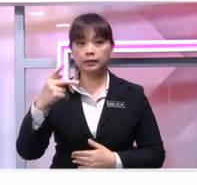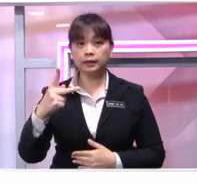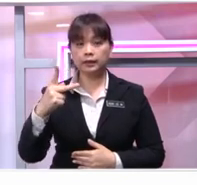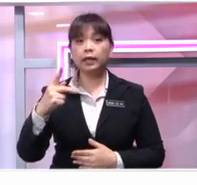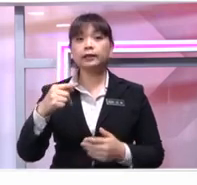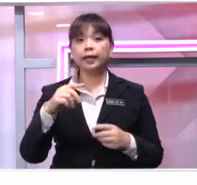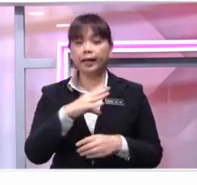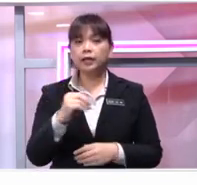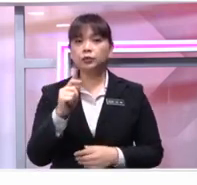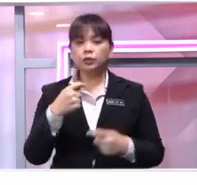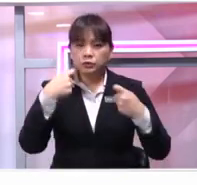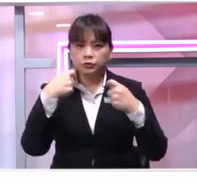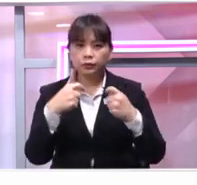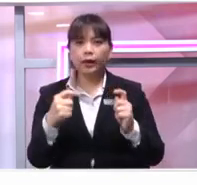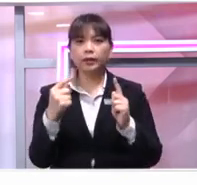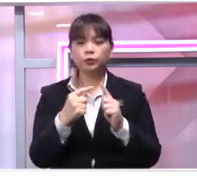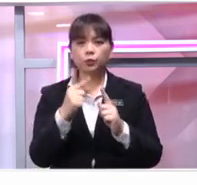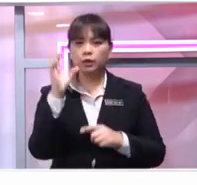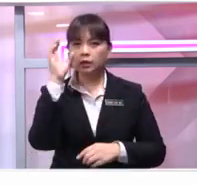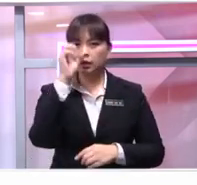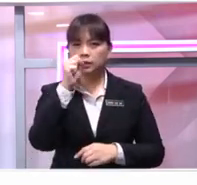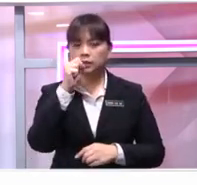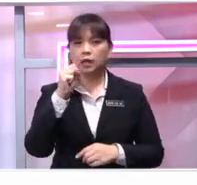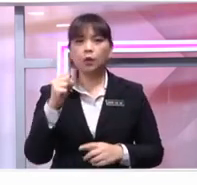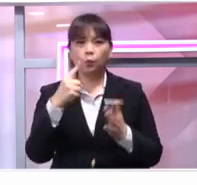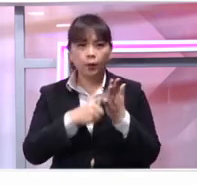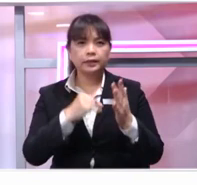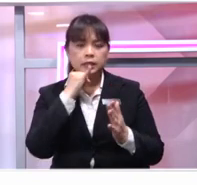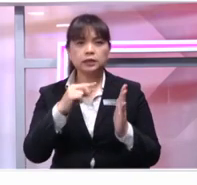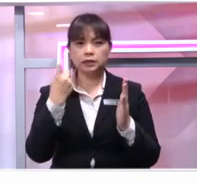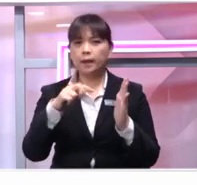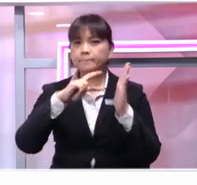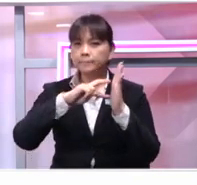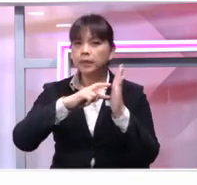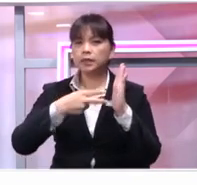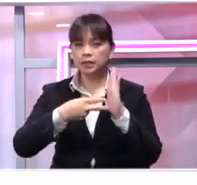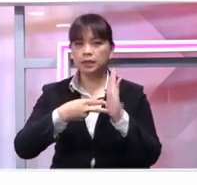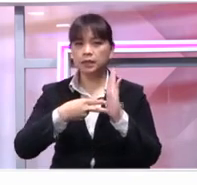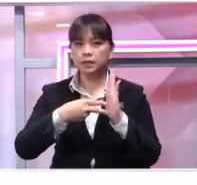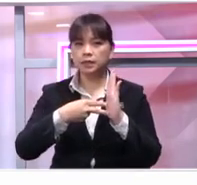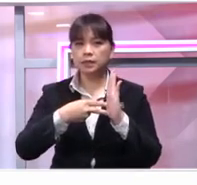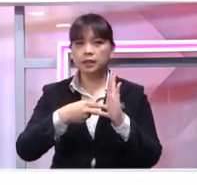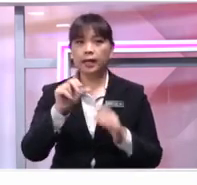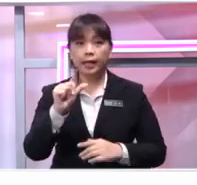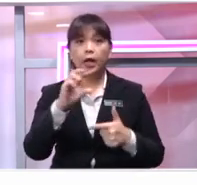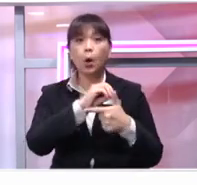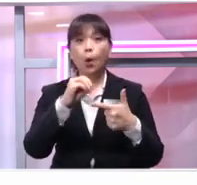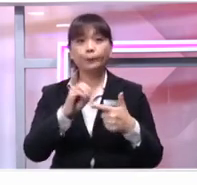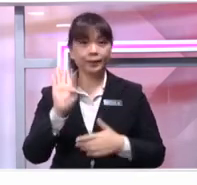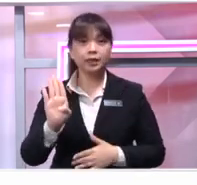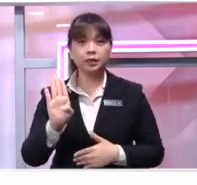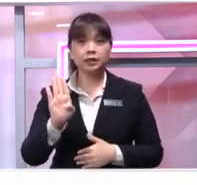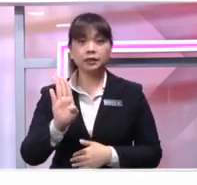the meaning of drawback. Is it A, disadvantage, or advantage from the text that you